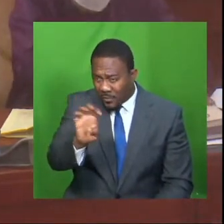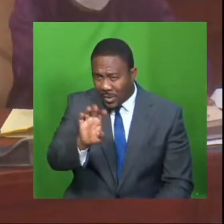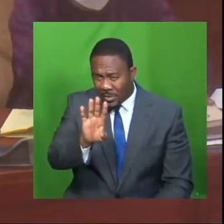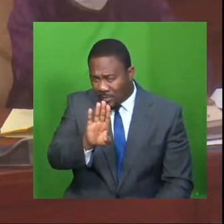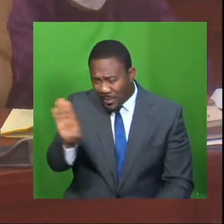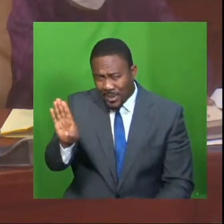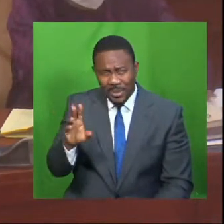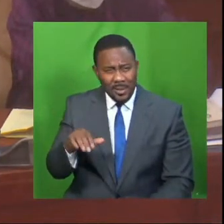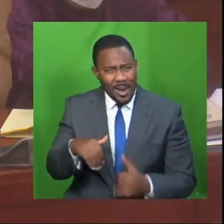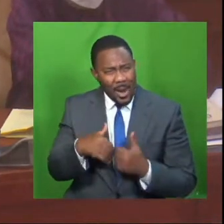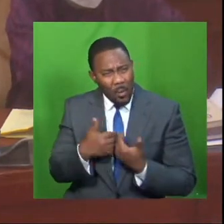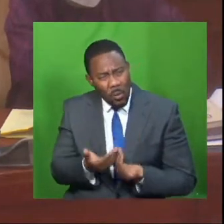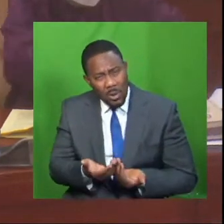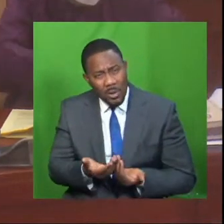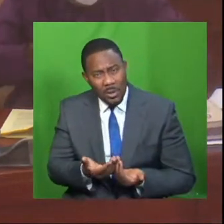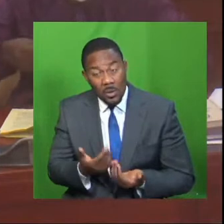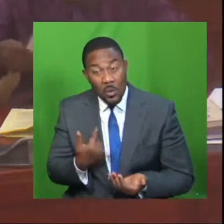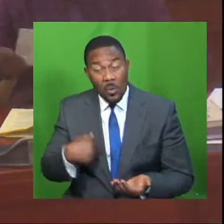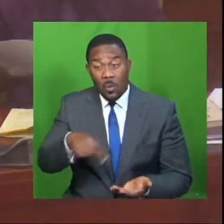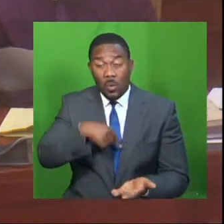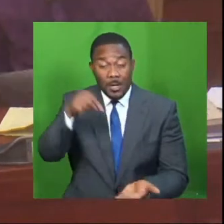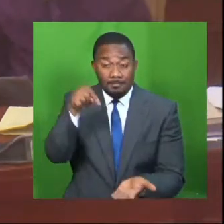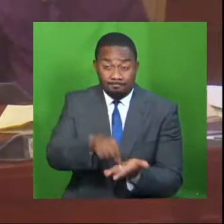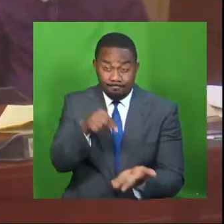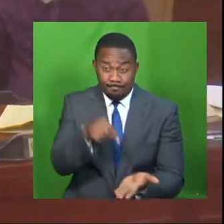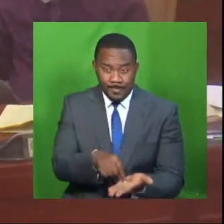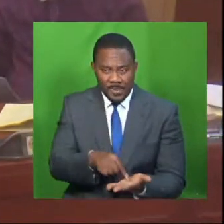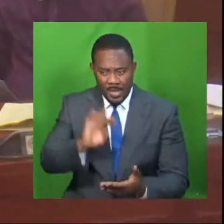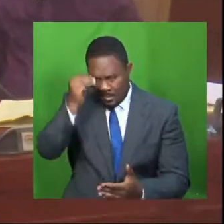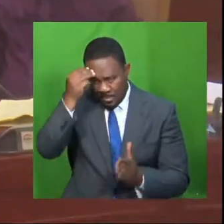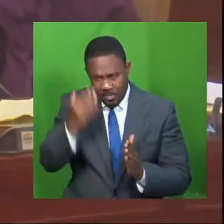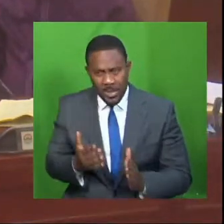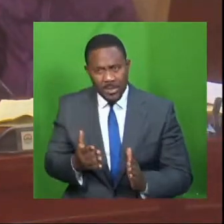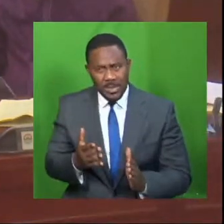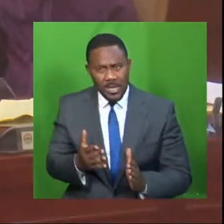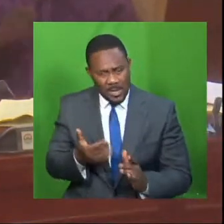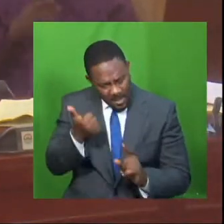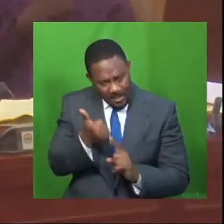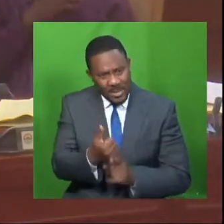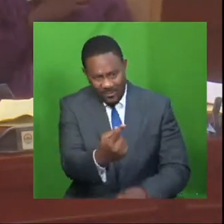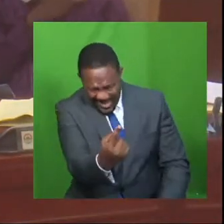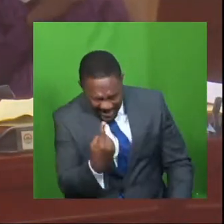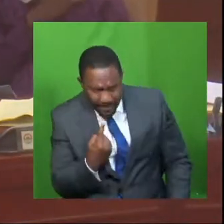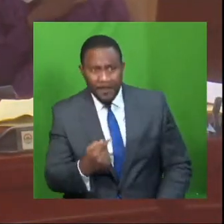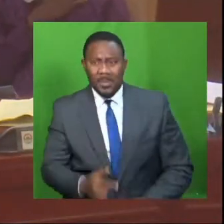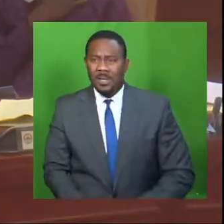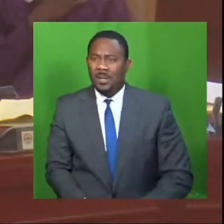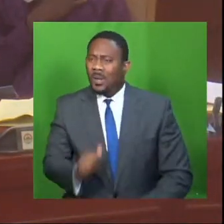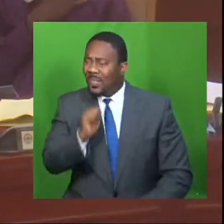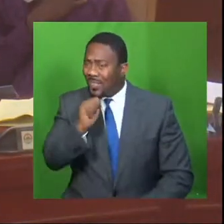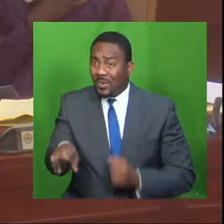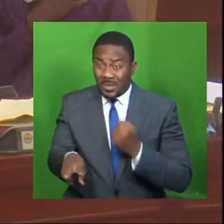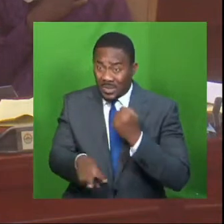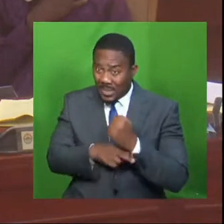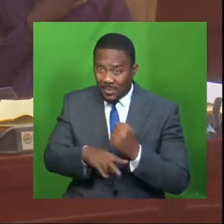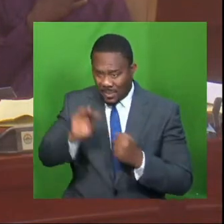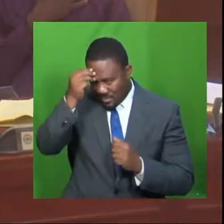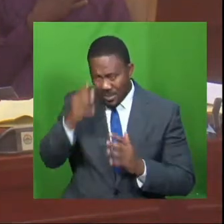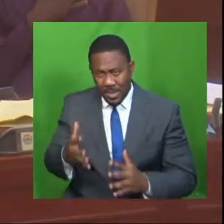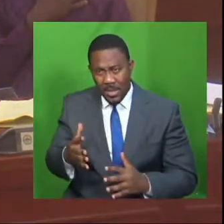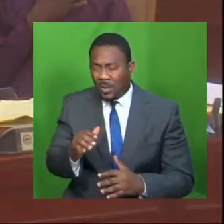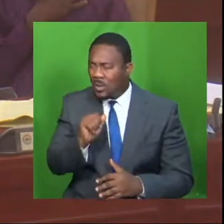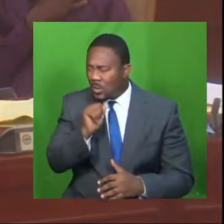sought to use my idiomatic expression of holding my guns to mean